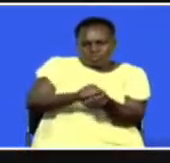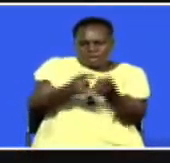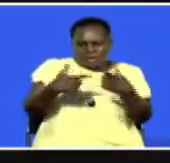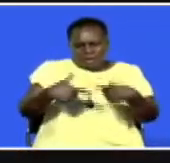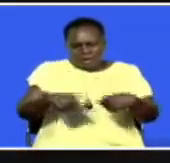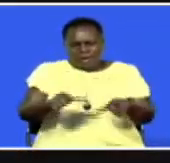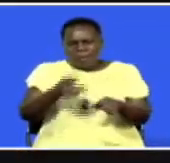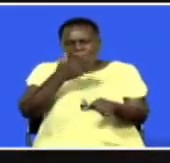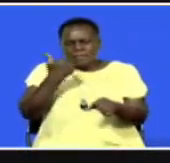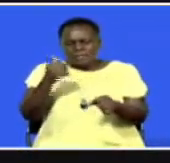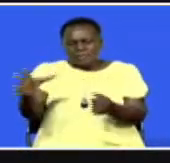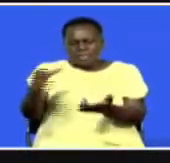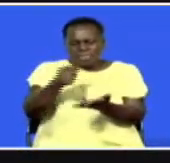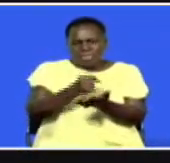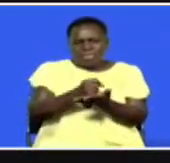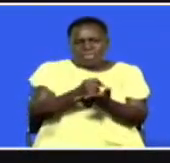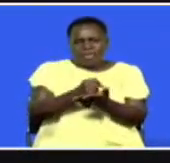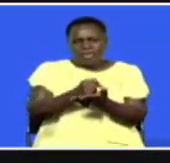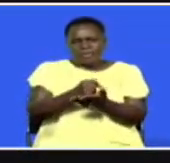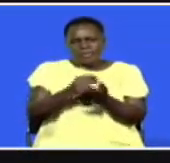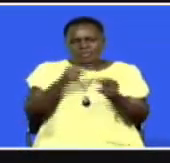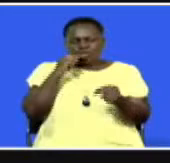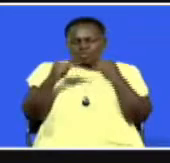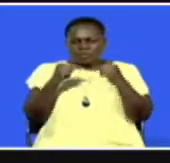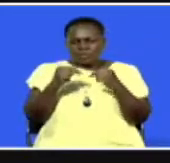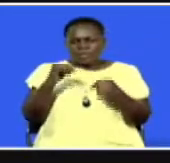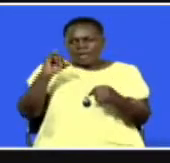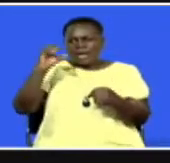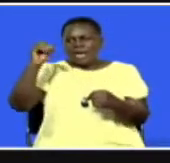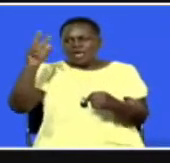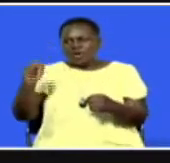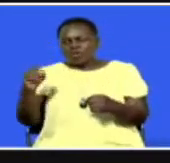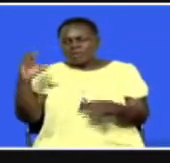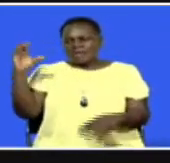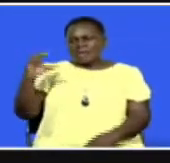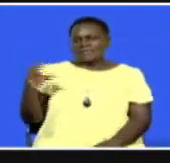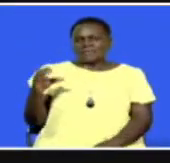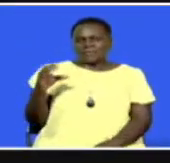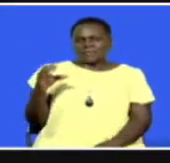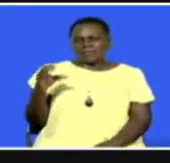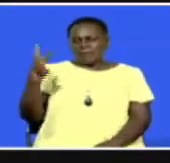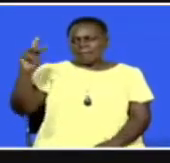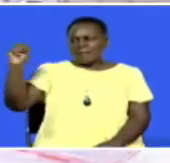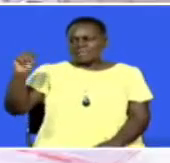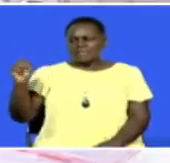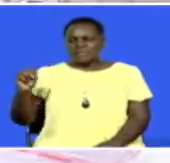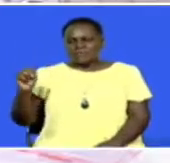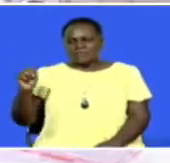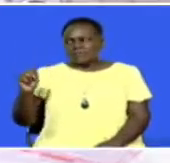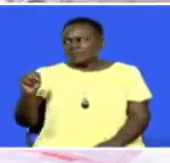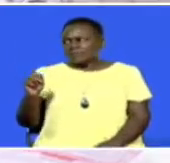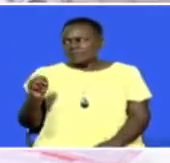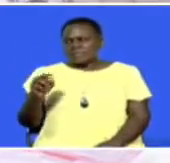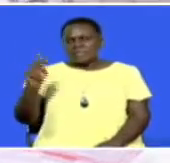allowing for better absorption of key nutrients like iron, calcium, and magnesium.